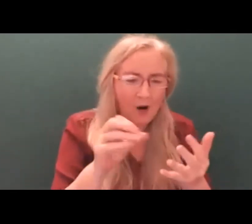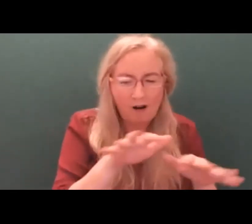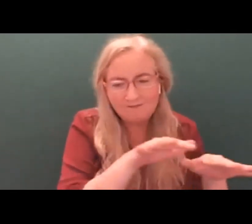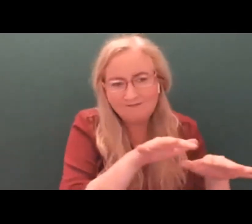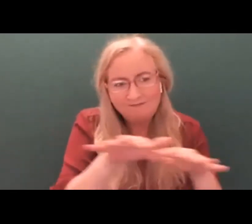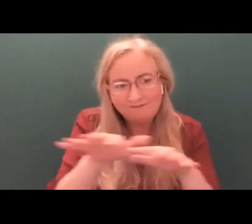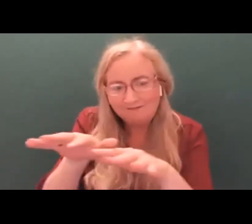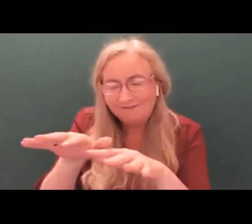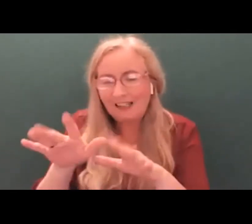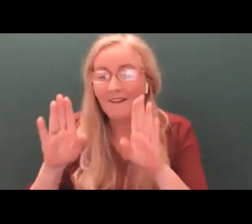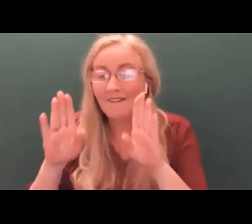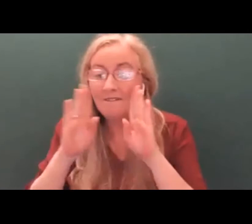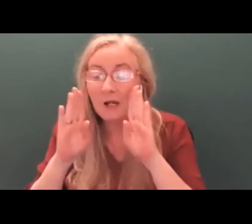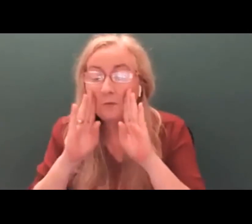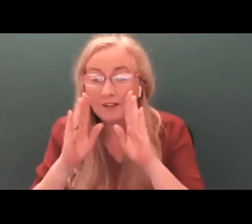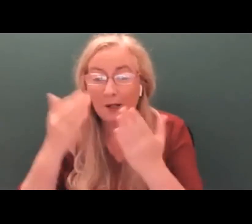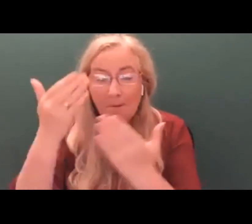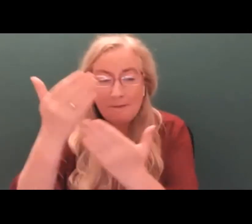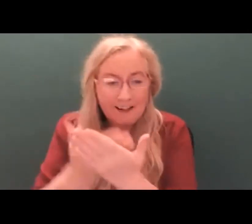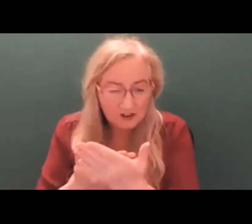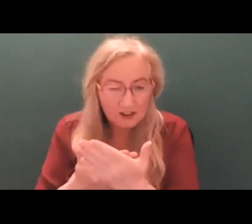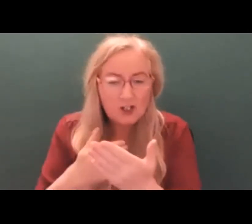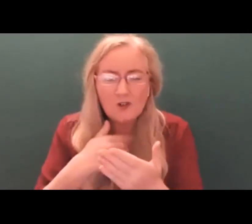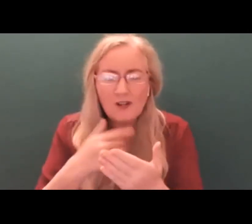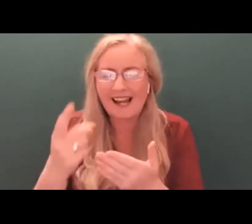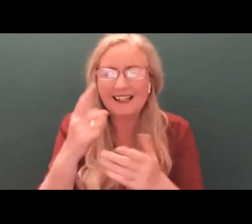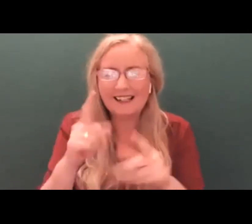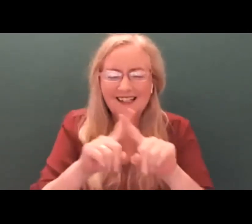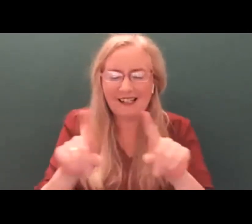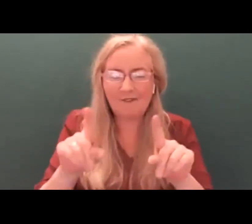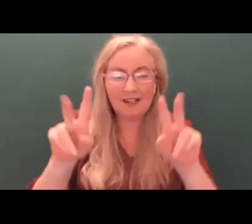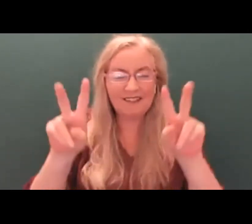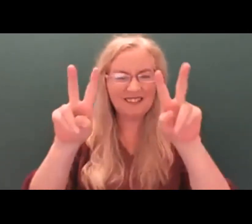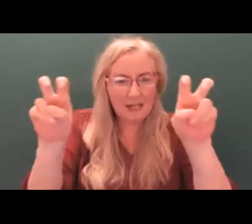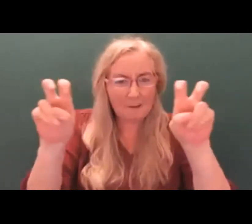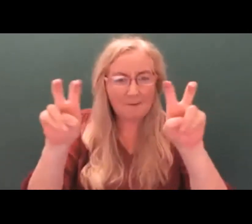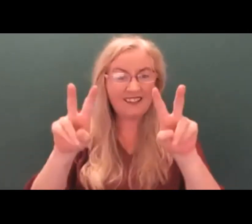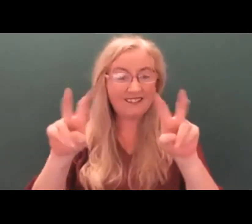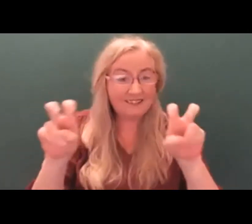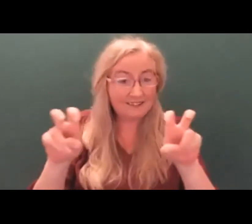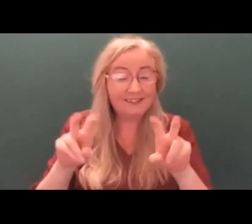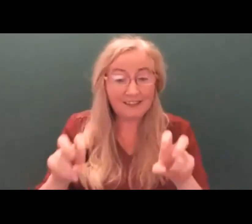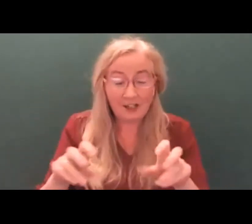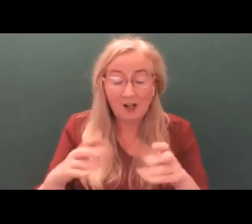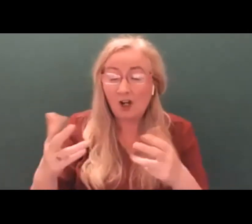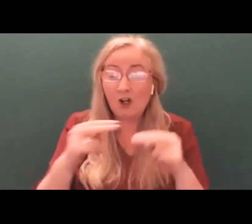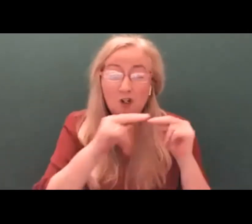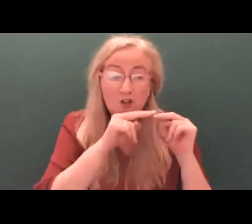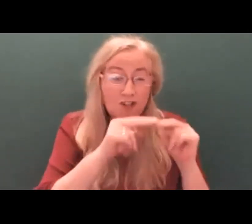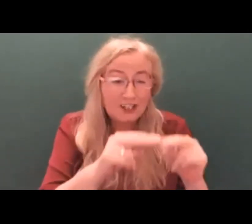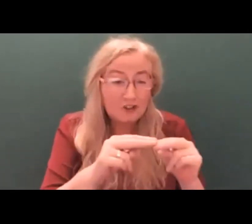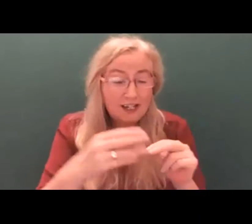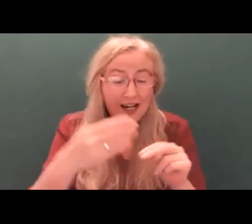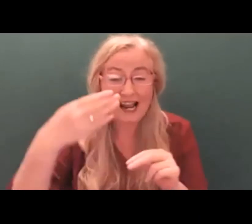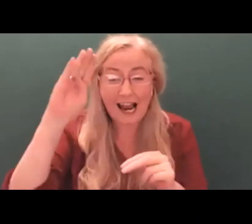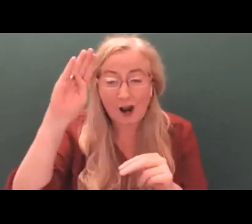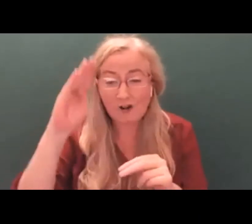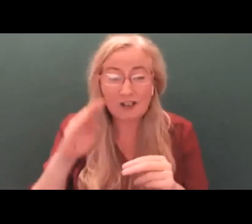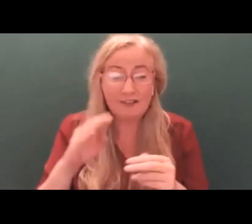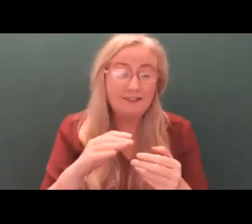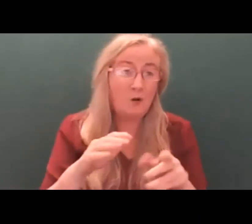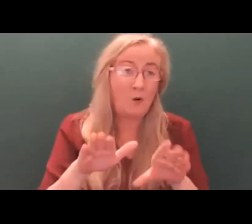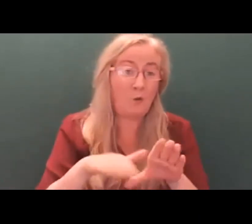page. And I covered a wide range of topics from traditional Irish grazing with